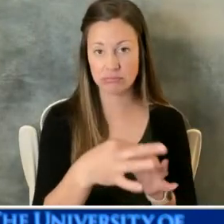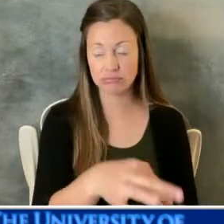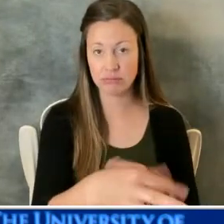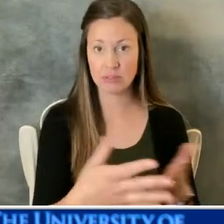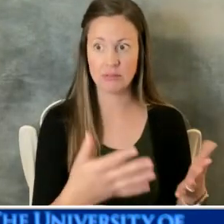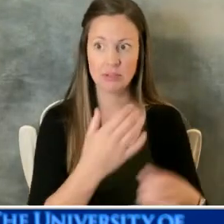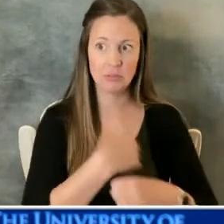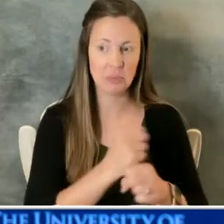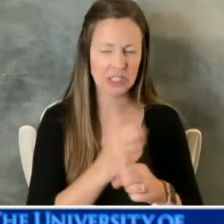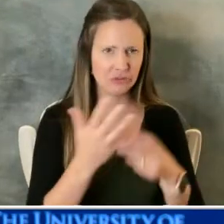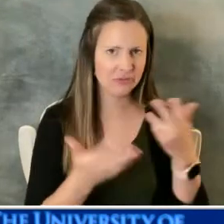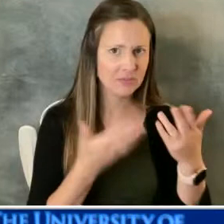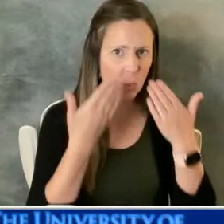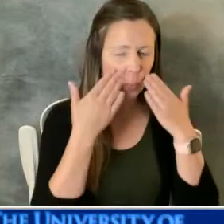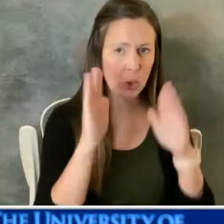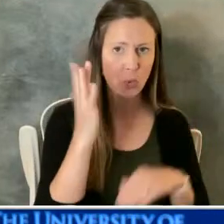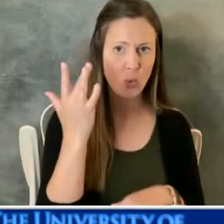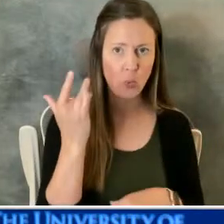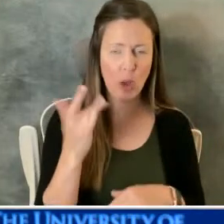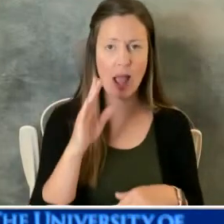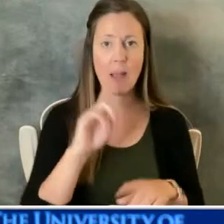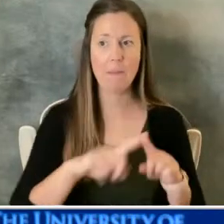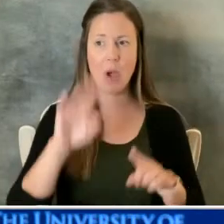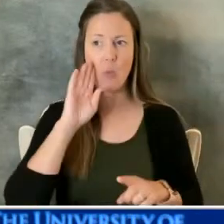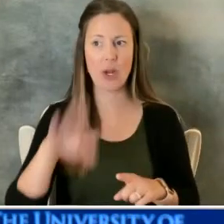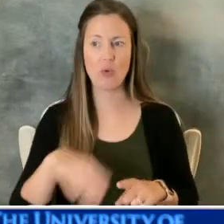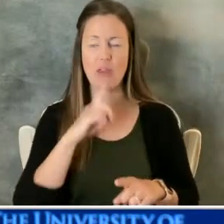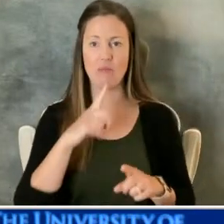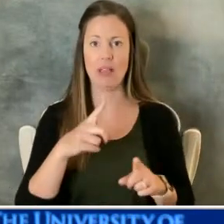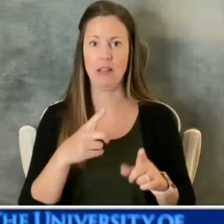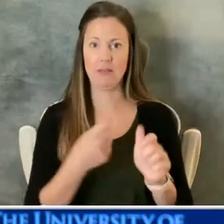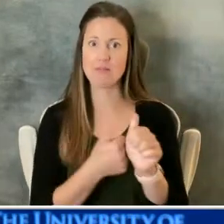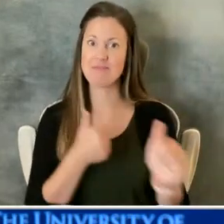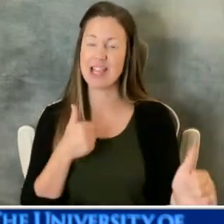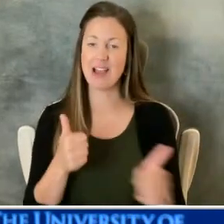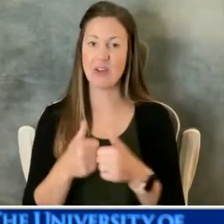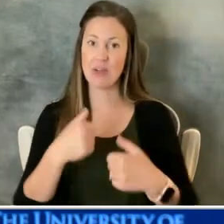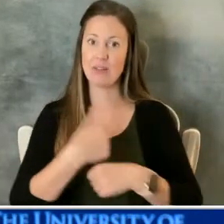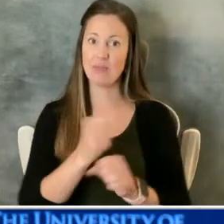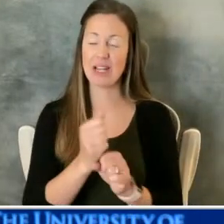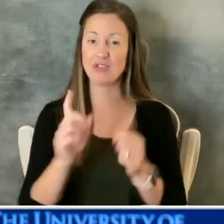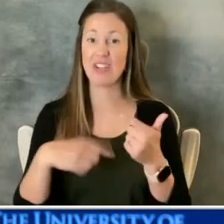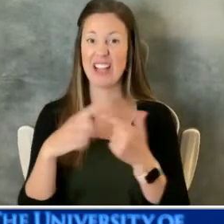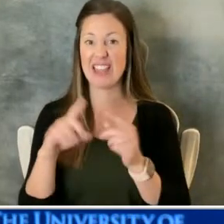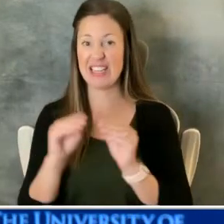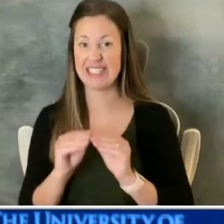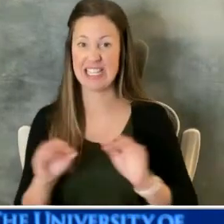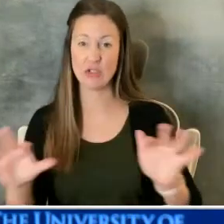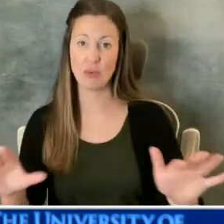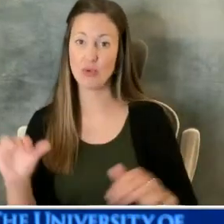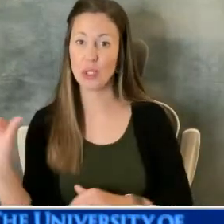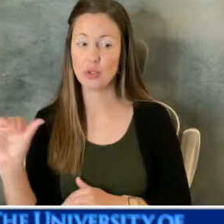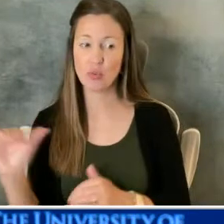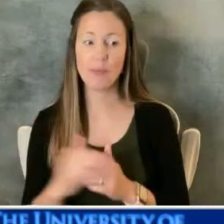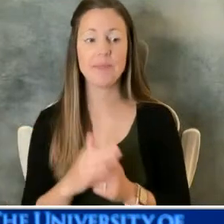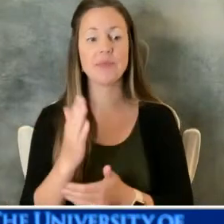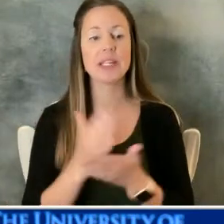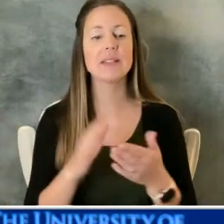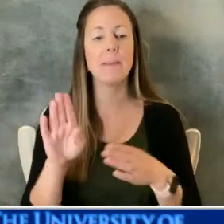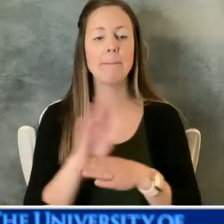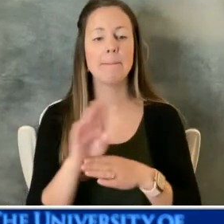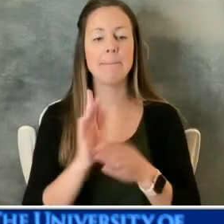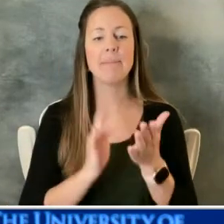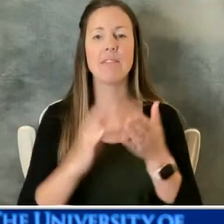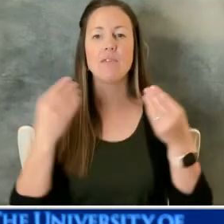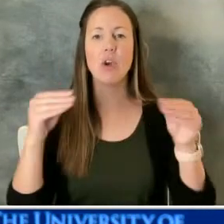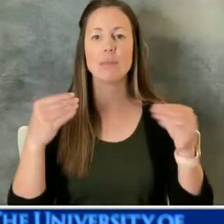we know production was delayed on the very front end, and then certainly distribution. Now we do know that some of the commercial pharmacies get it. Hopefully in Hayes, if